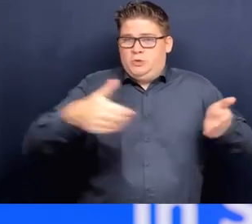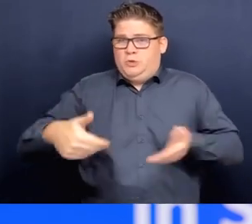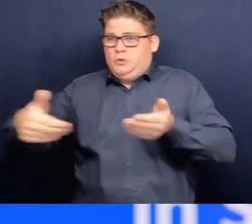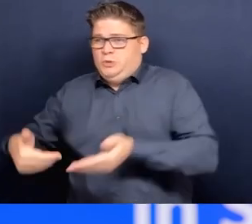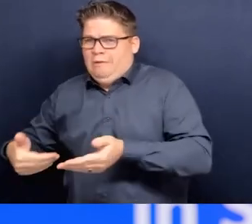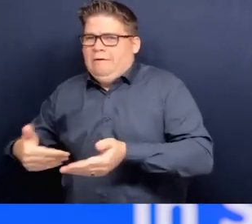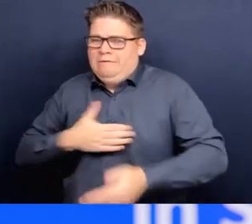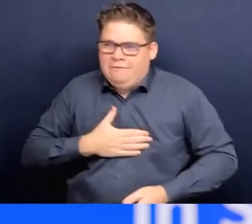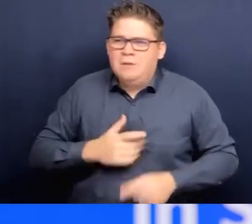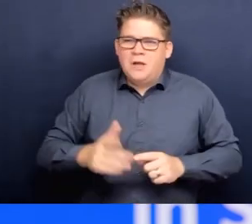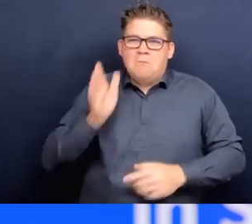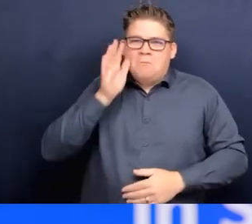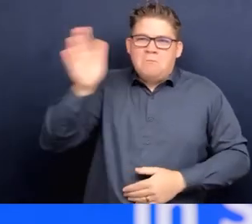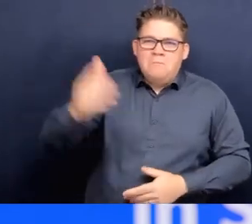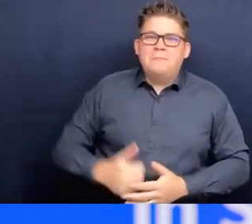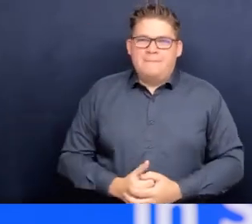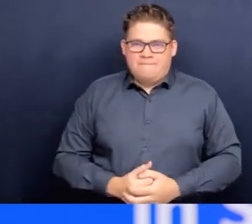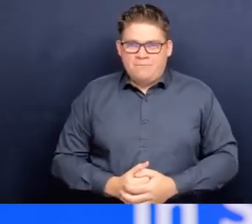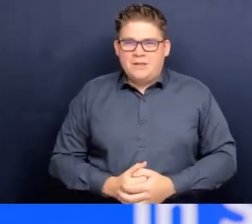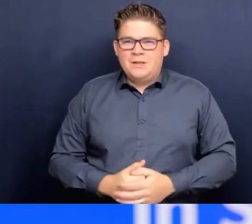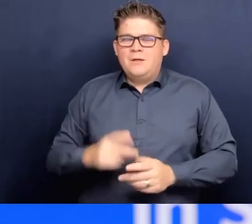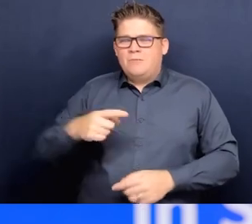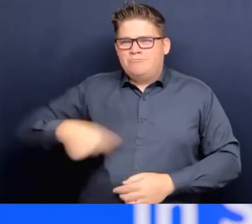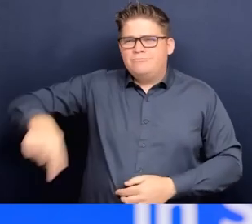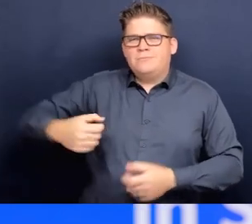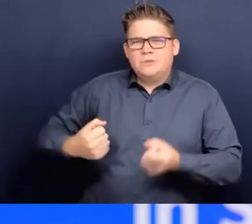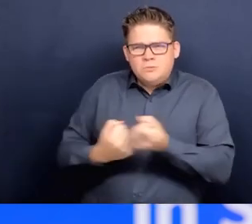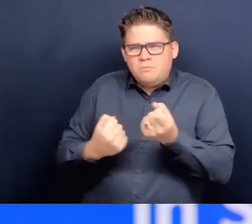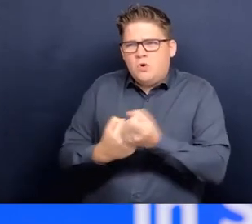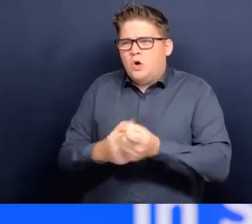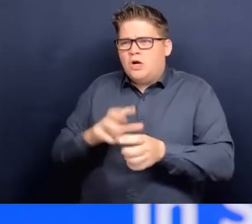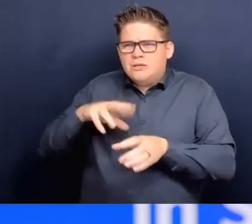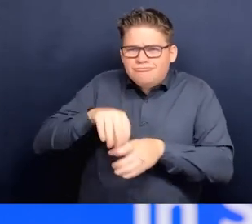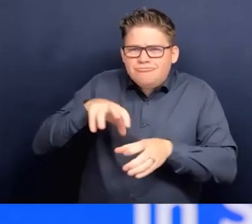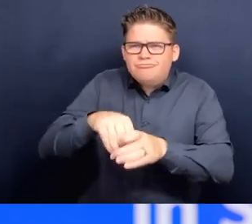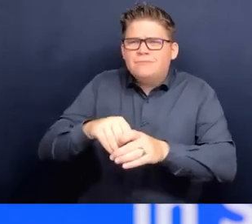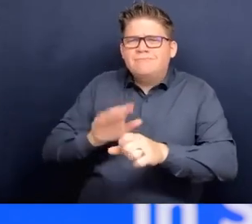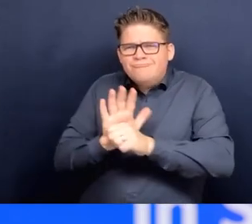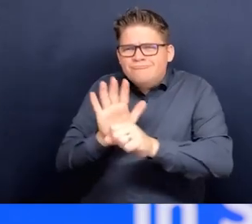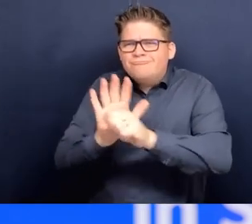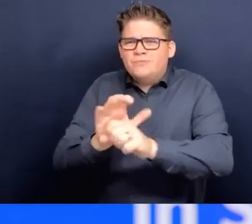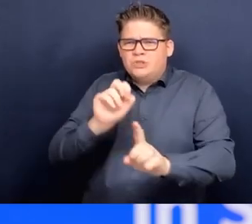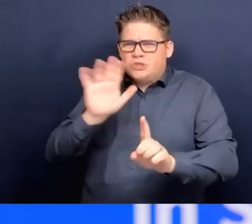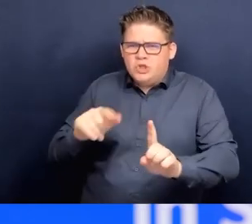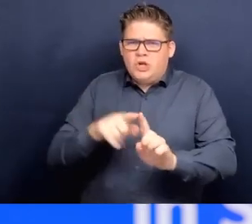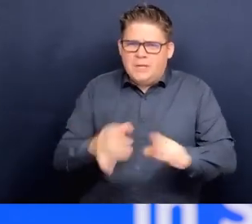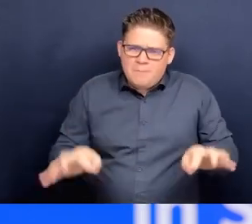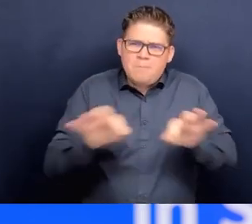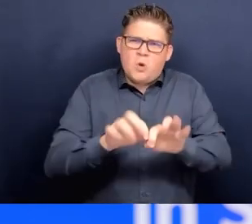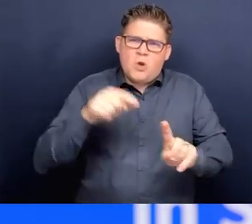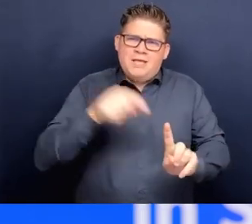beginning. And my friend Anita Huberman from the Surrey Board of Trade, who's with us as well, who demonstrates the support of this whole